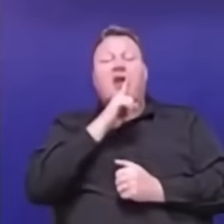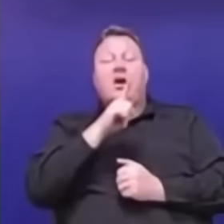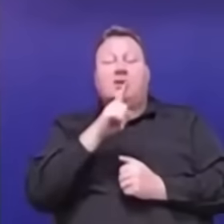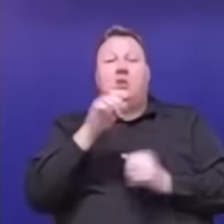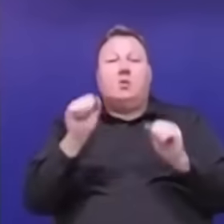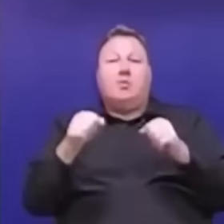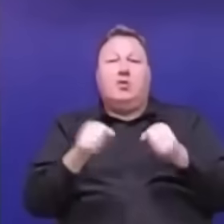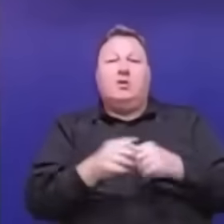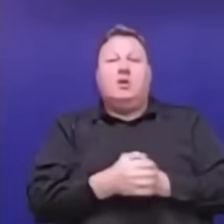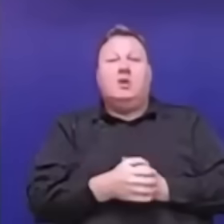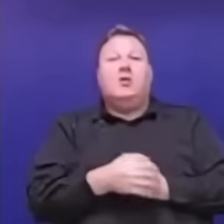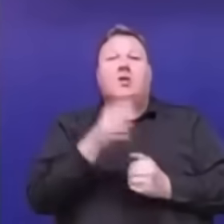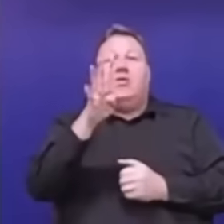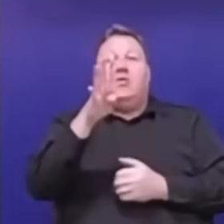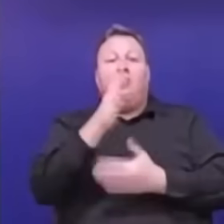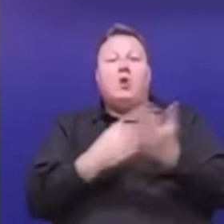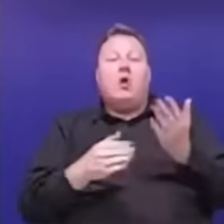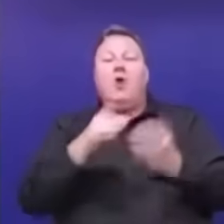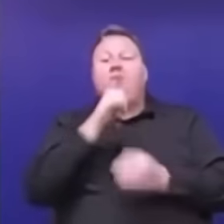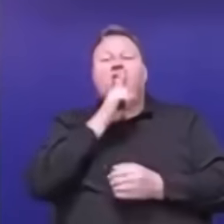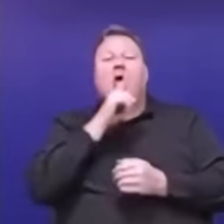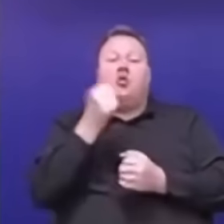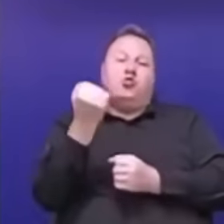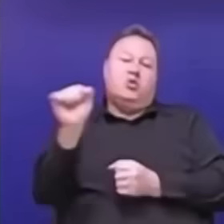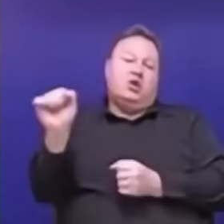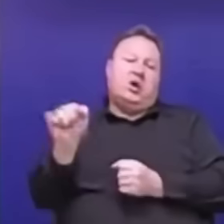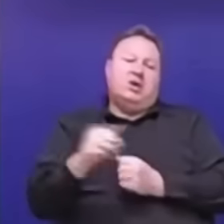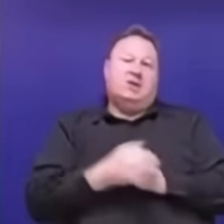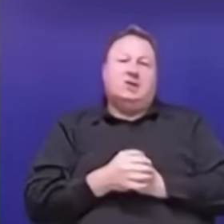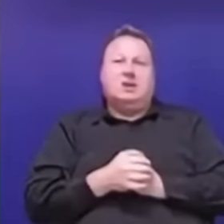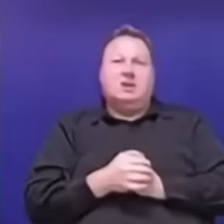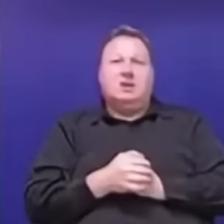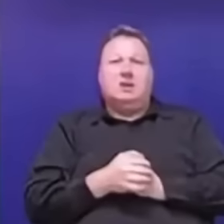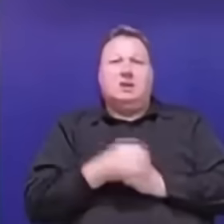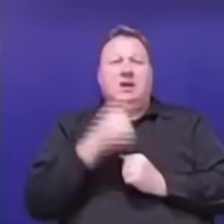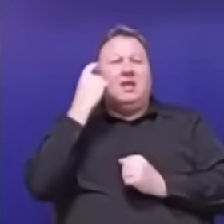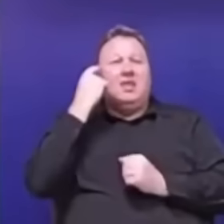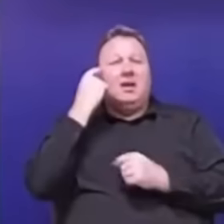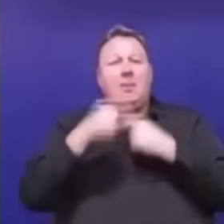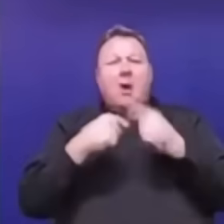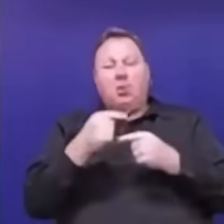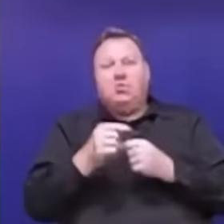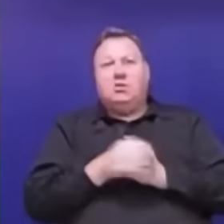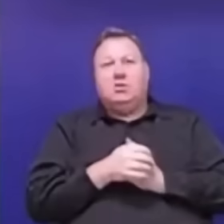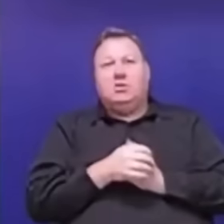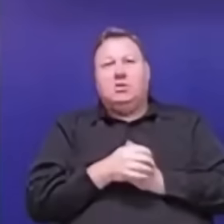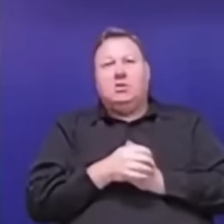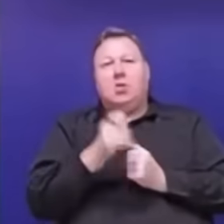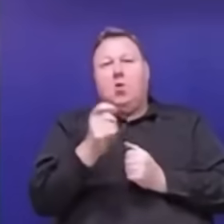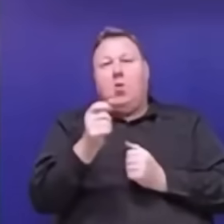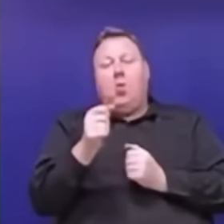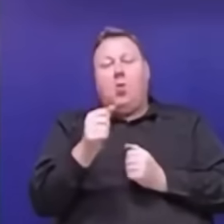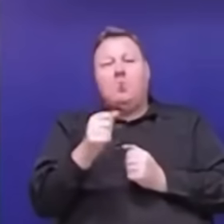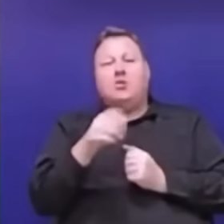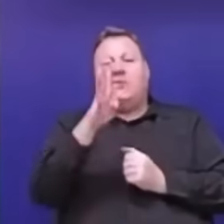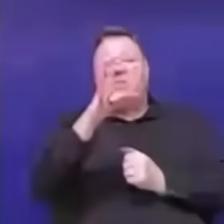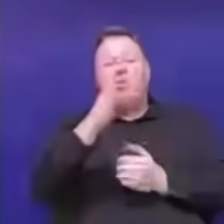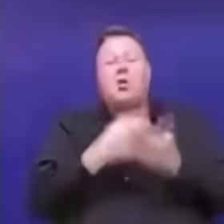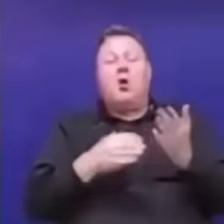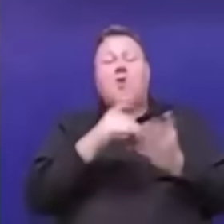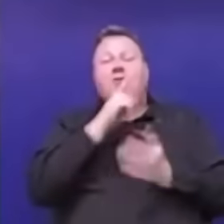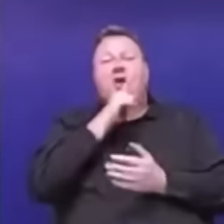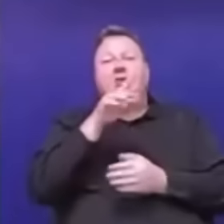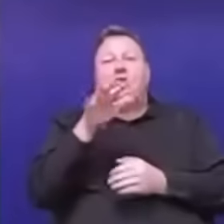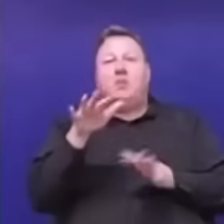nearly 4,500 rejections. I would like us to think about that for a moment. That's almost 4,500